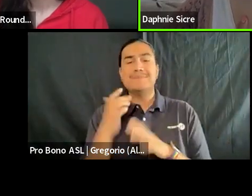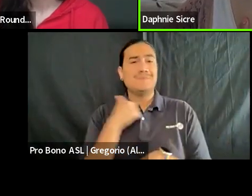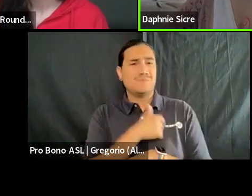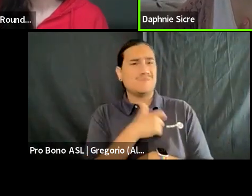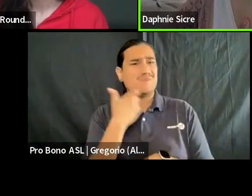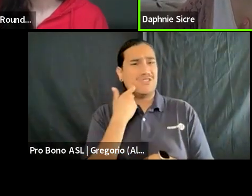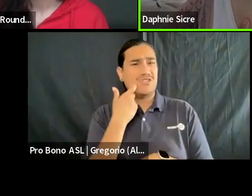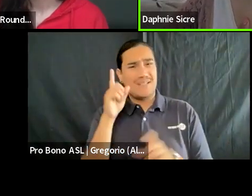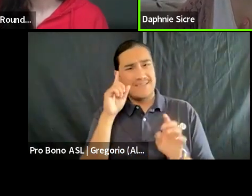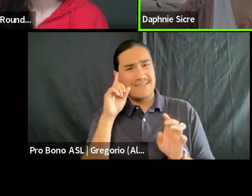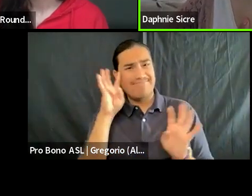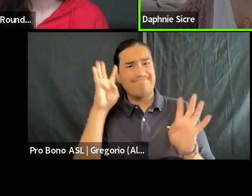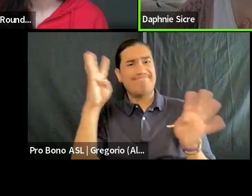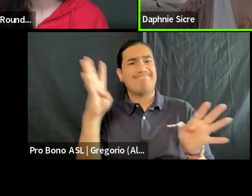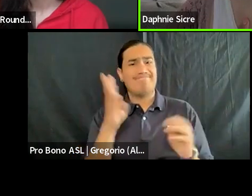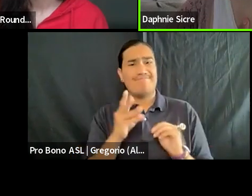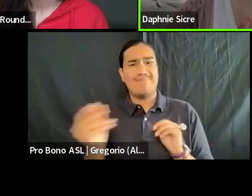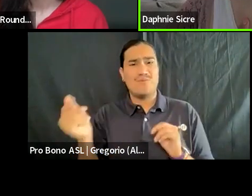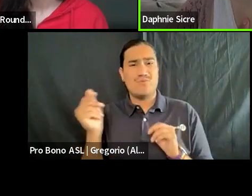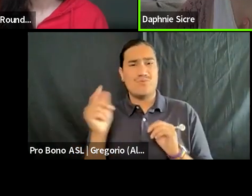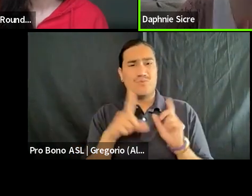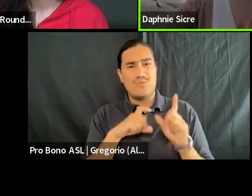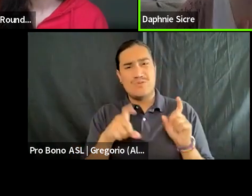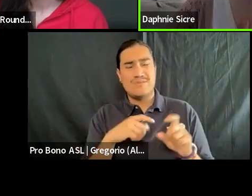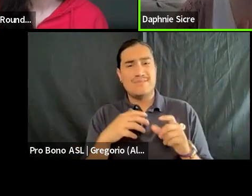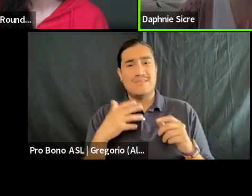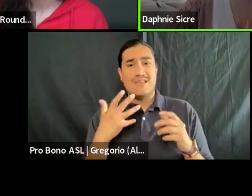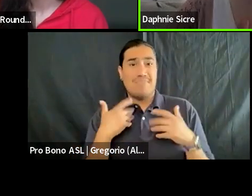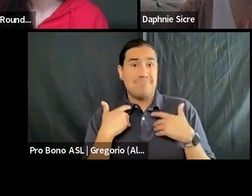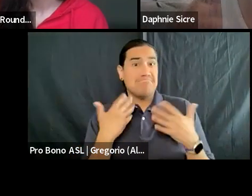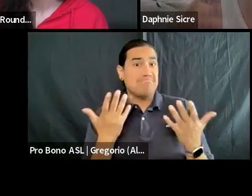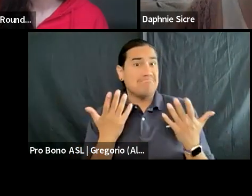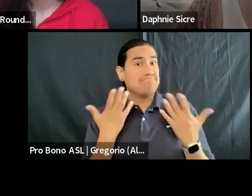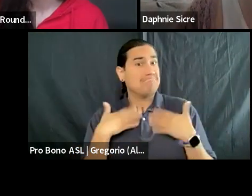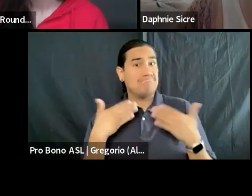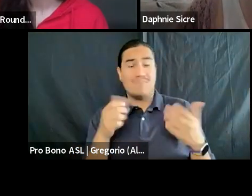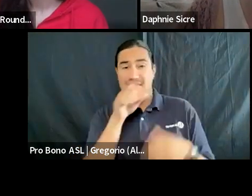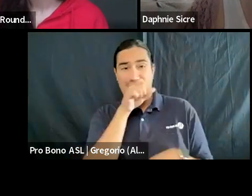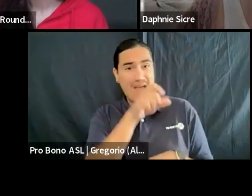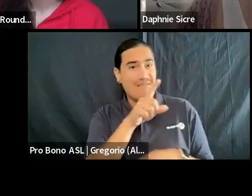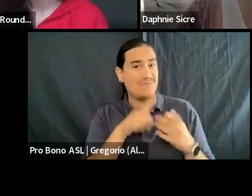of came up with some questions and I'd love to ask them. Okay.